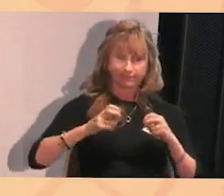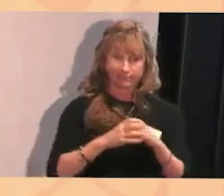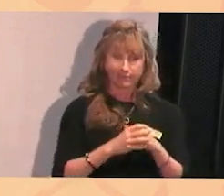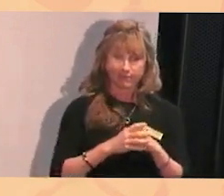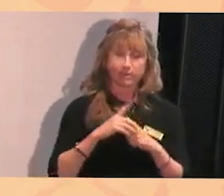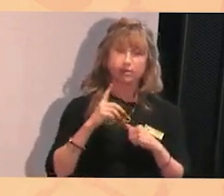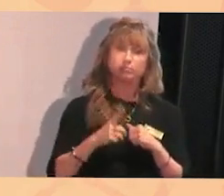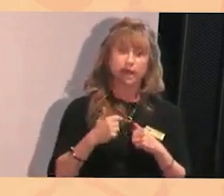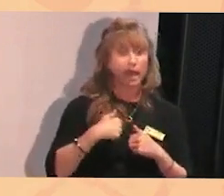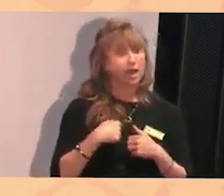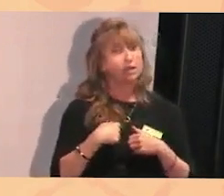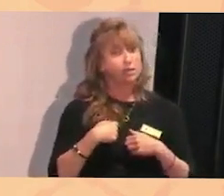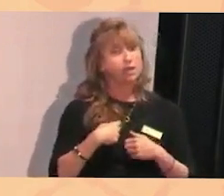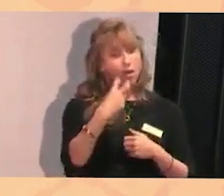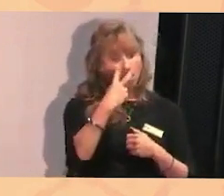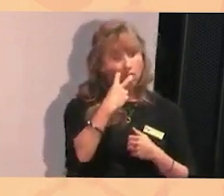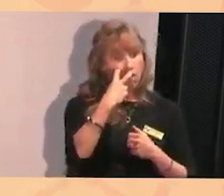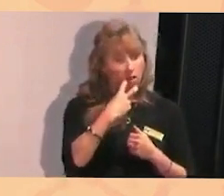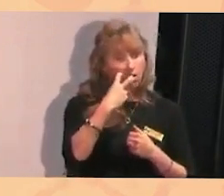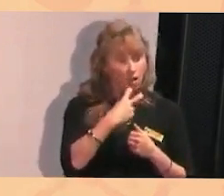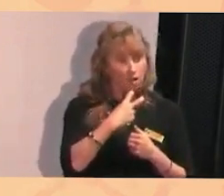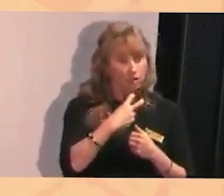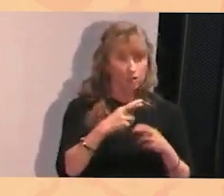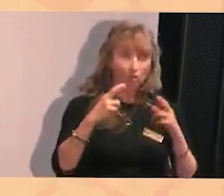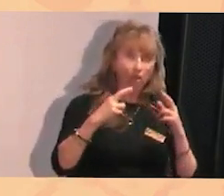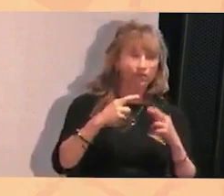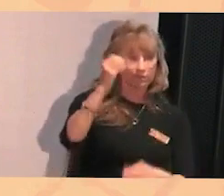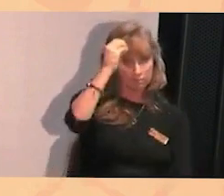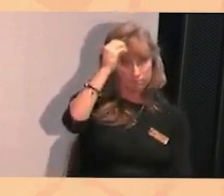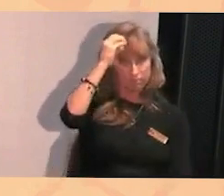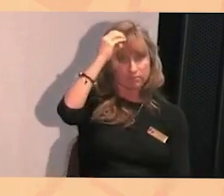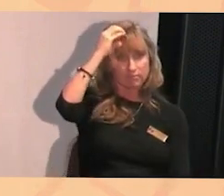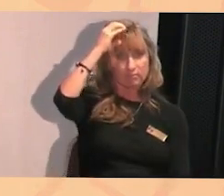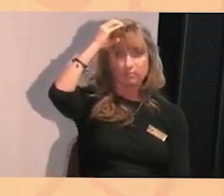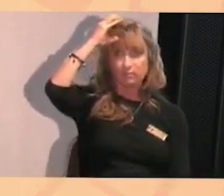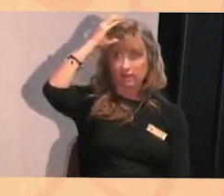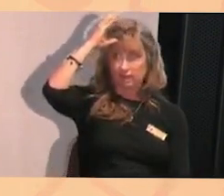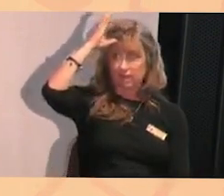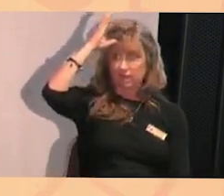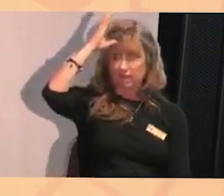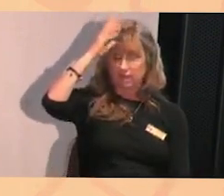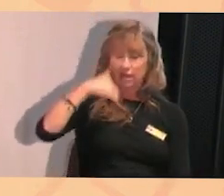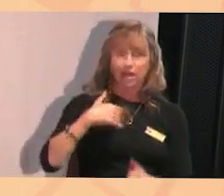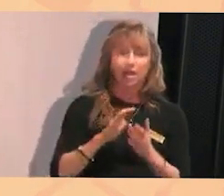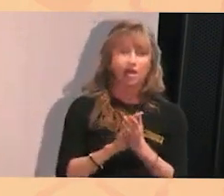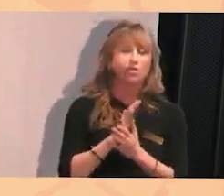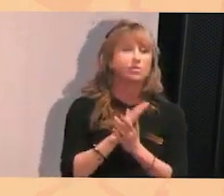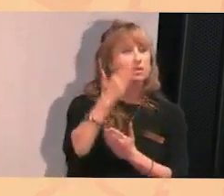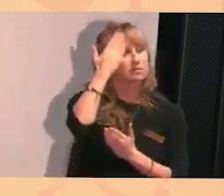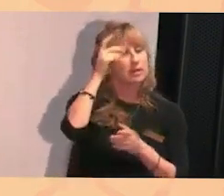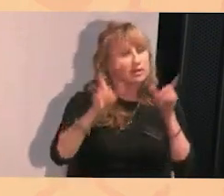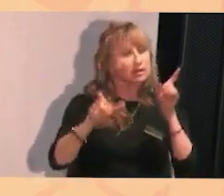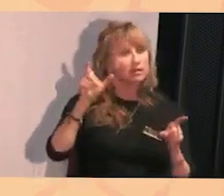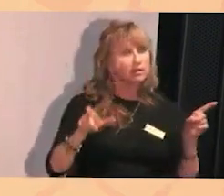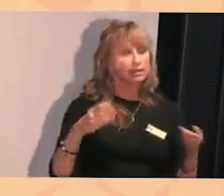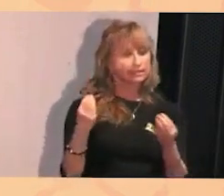Nevertheless, as I get older and as I get wiser, hopefully, I really appreciate the legacy that they've left for